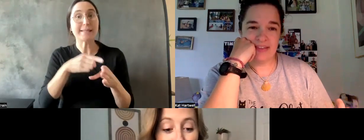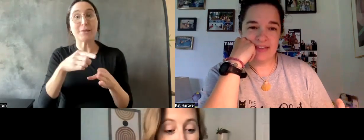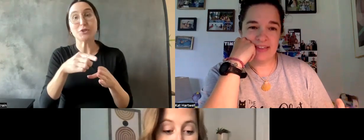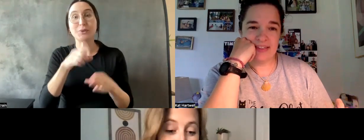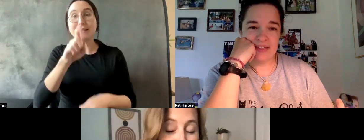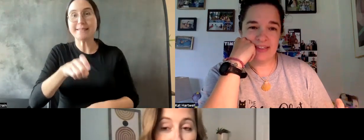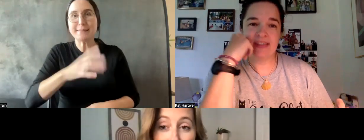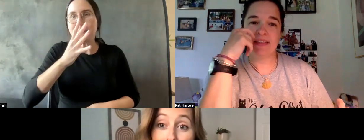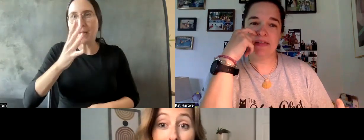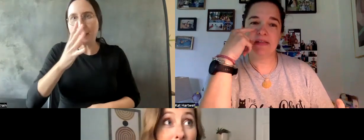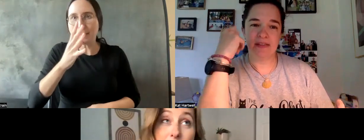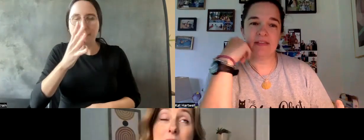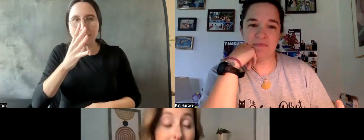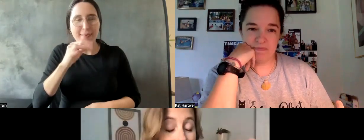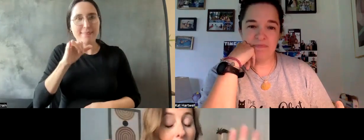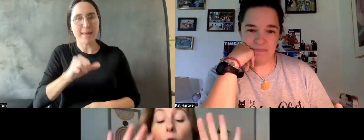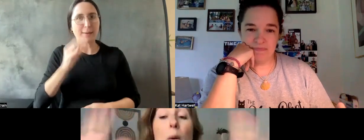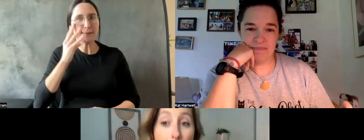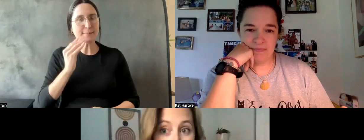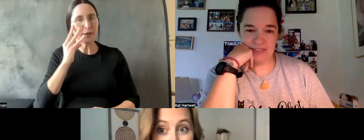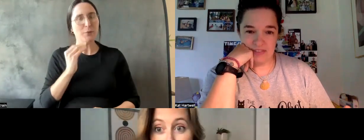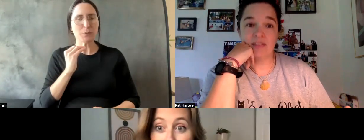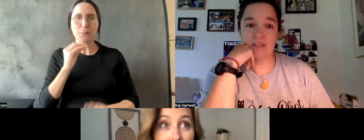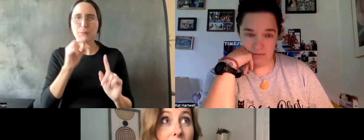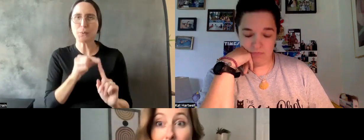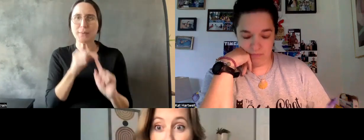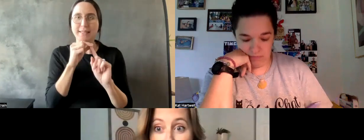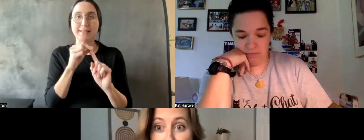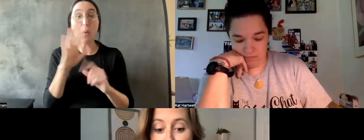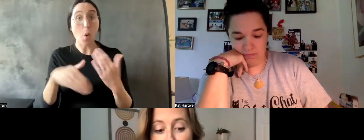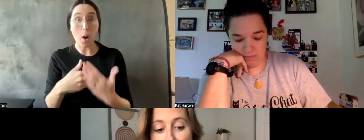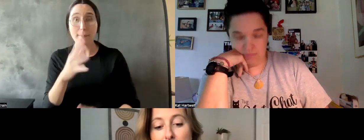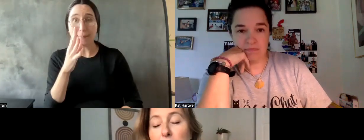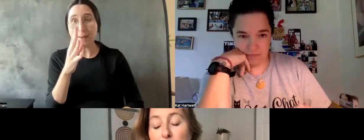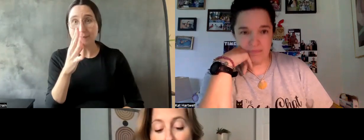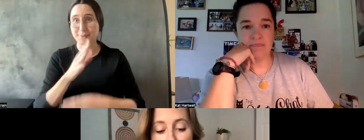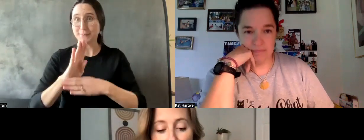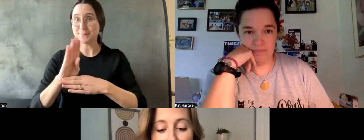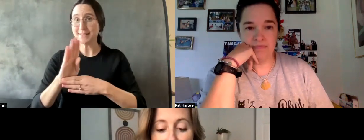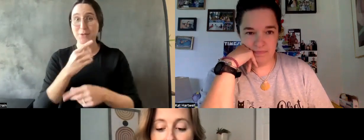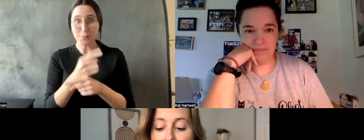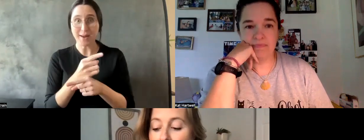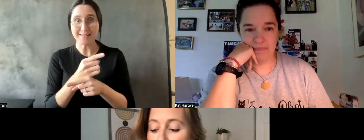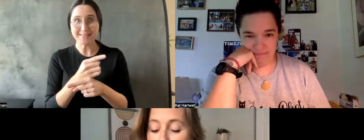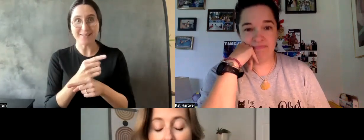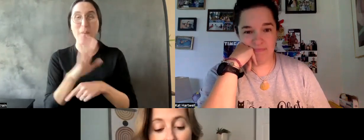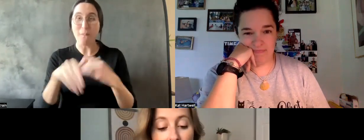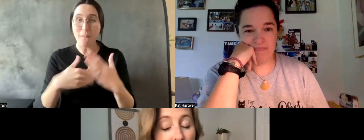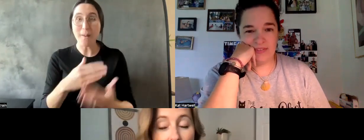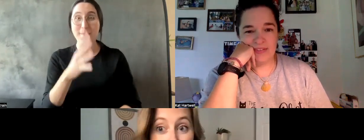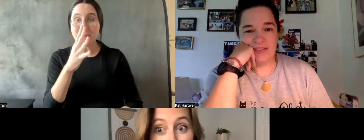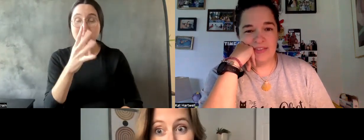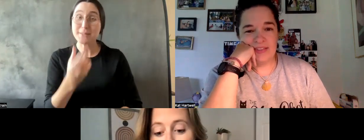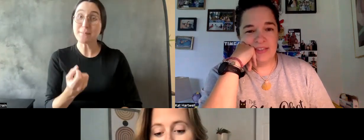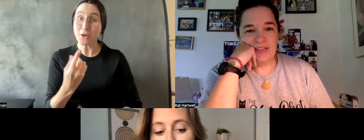and, not, and all moms have a lot going on their plate, but you're right. When you have a child